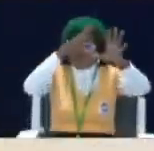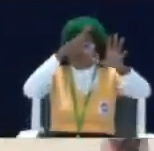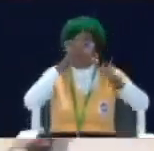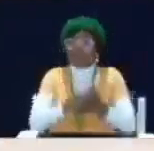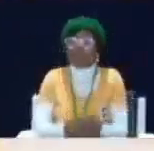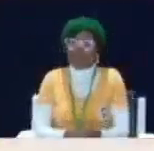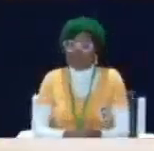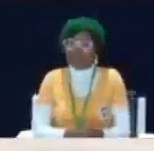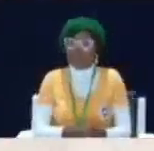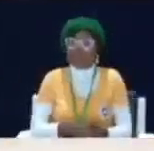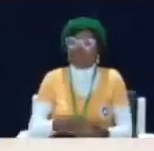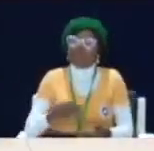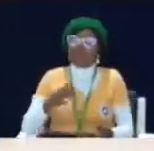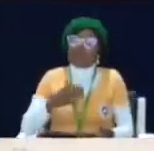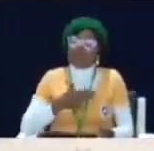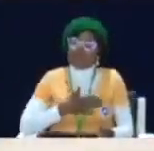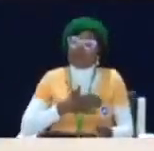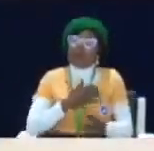I'm your fair.